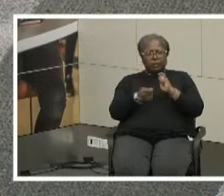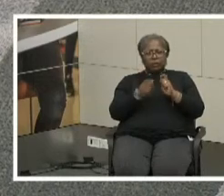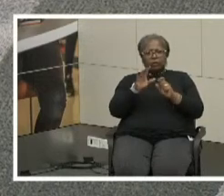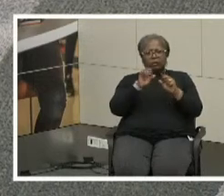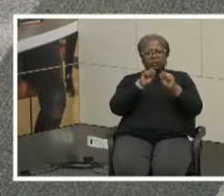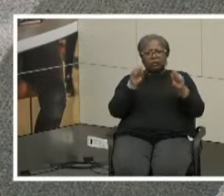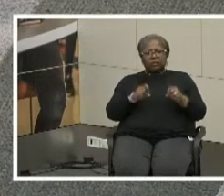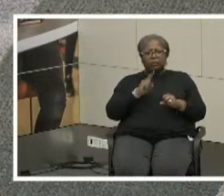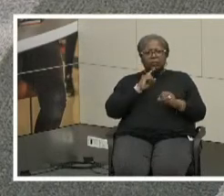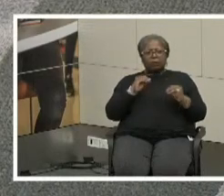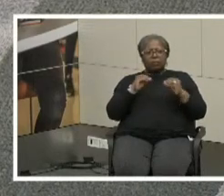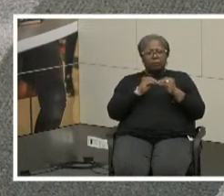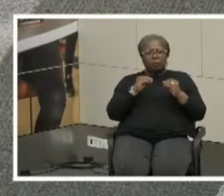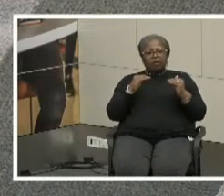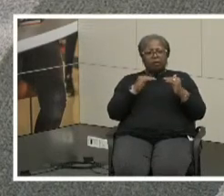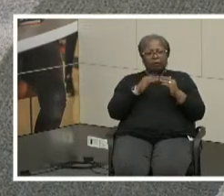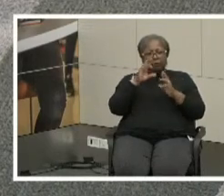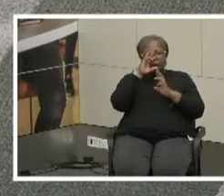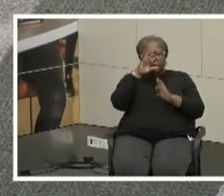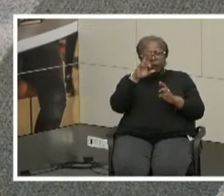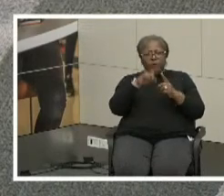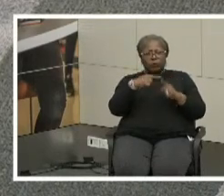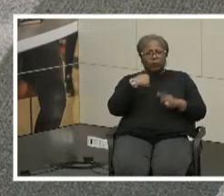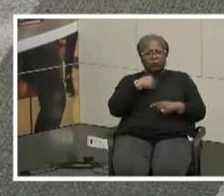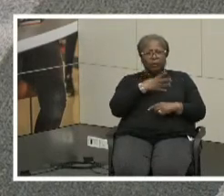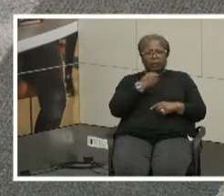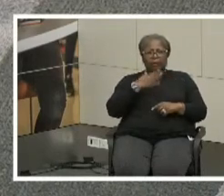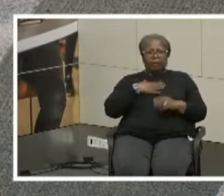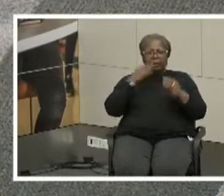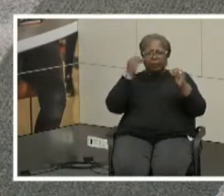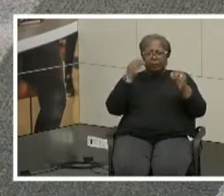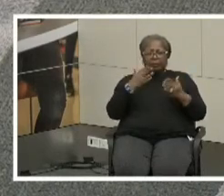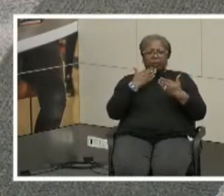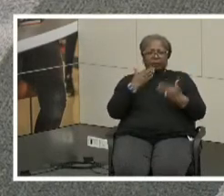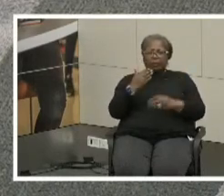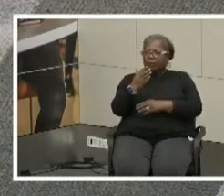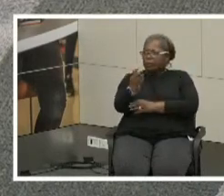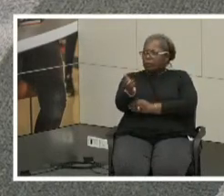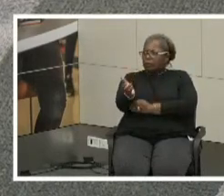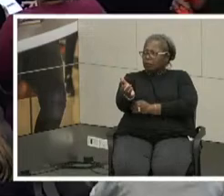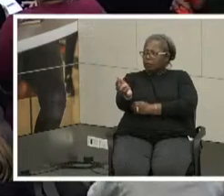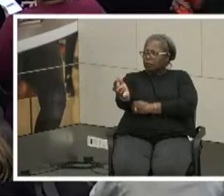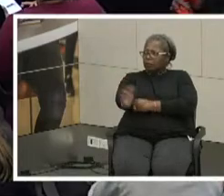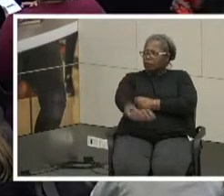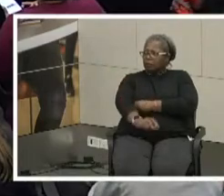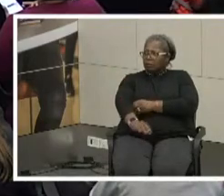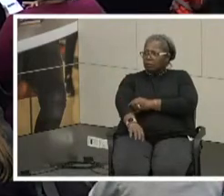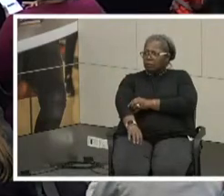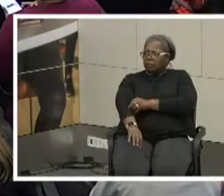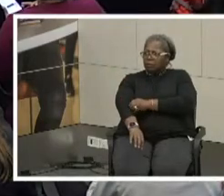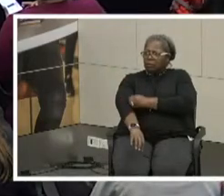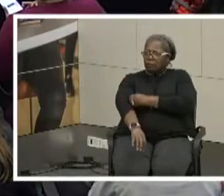system to be more fair and respectful to me and my teachers thank you thank